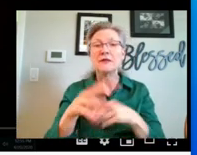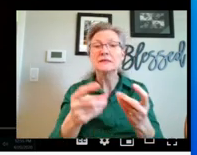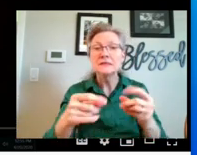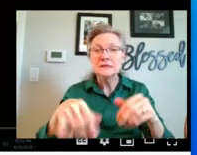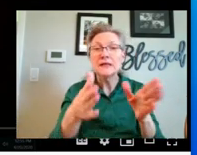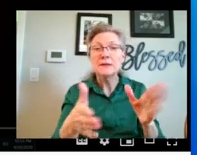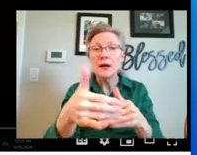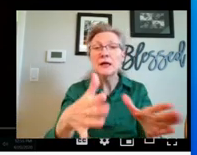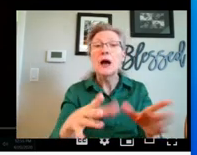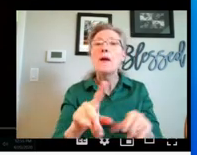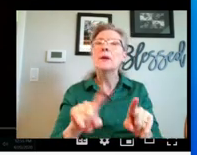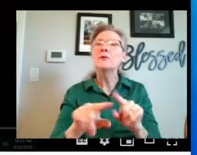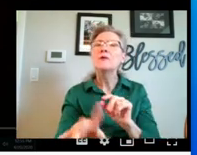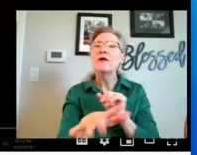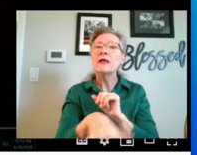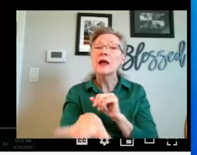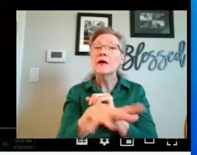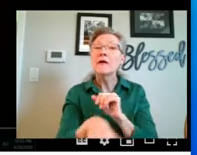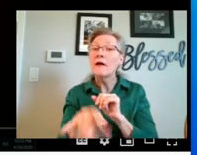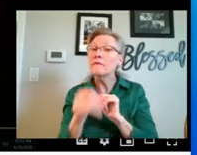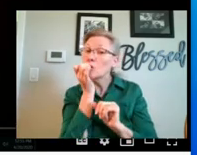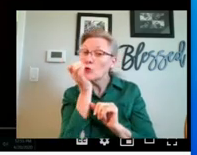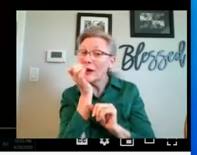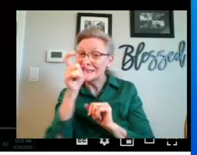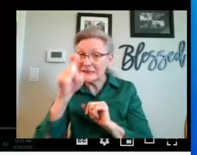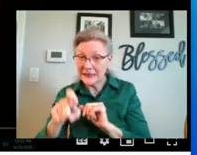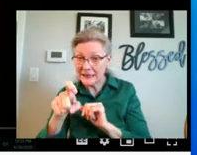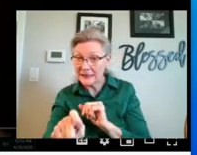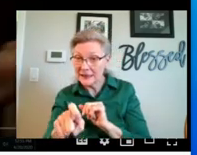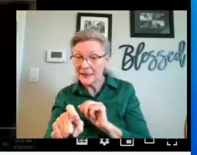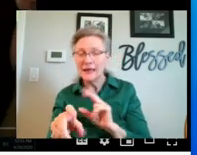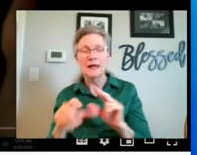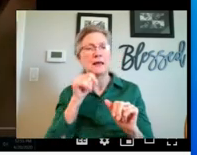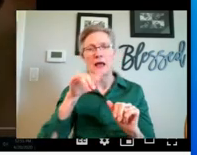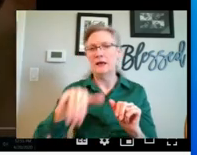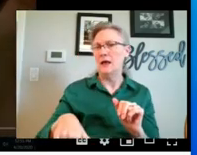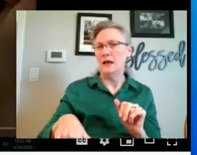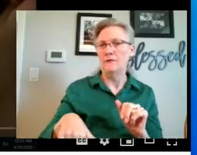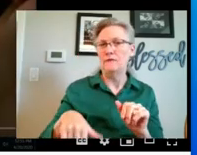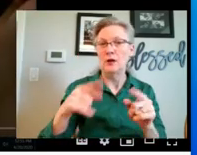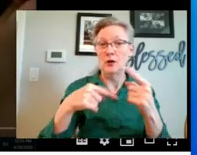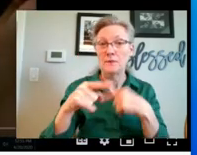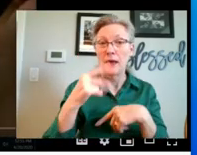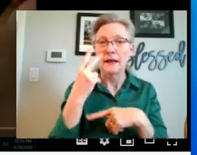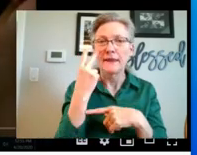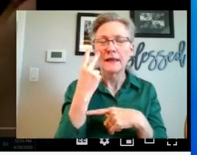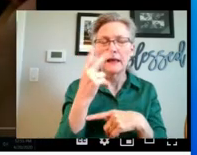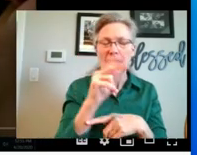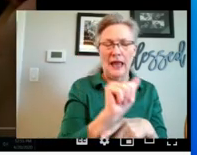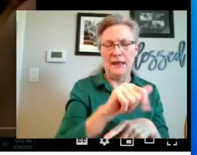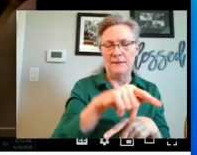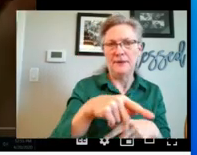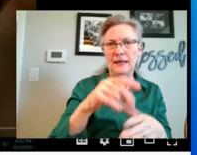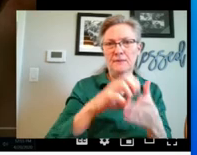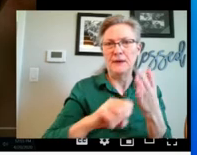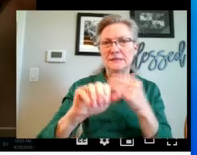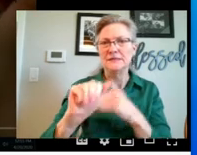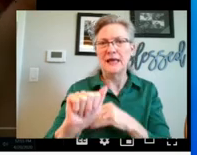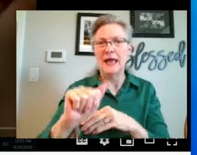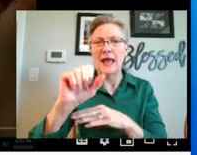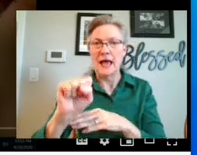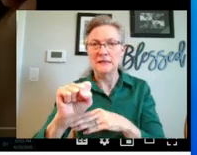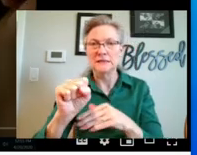area of grass cover? We haven't yet, right? And if we look back to our big thinking in the beginning, we found that we need to find the area of